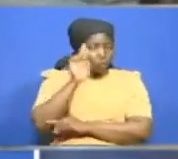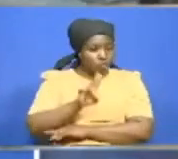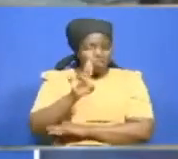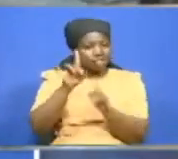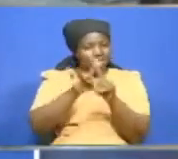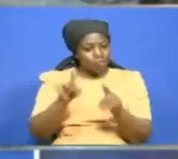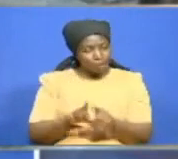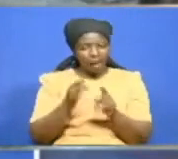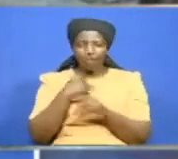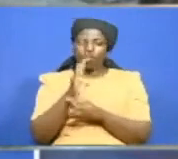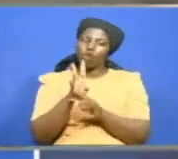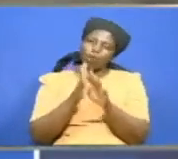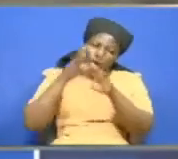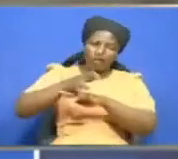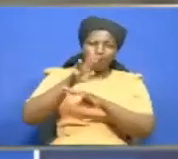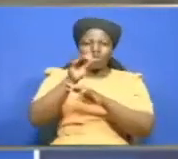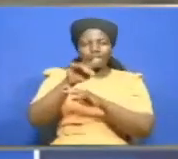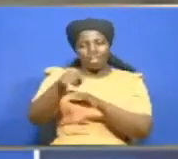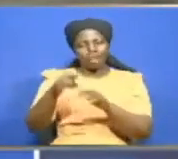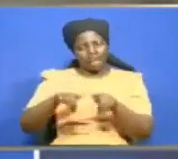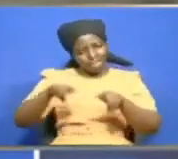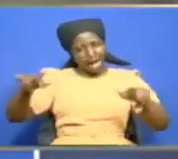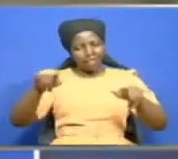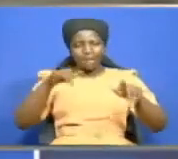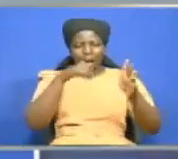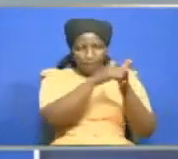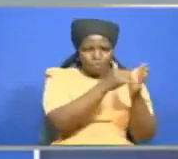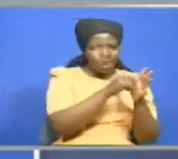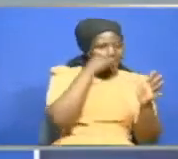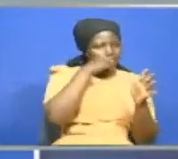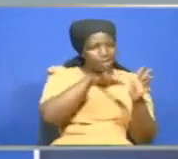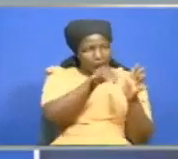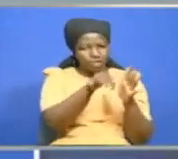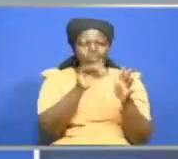put over 40,000 hectares of land in Makueni and Kitui counties